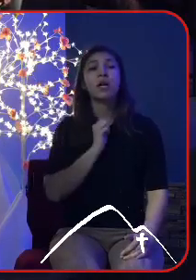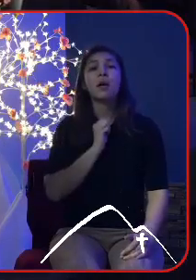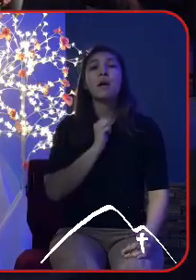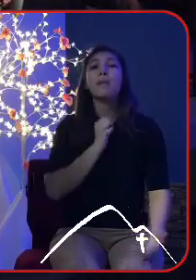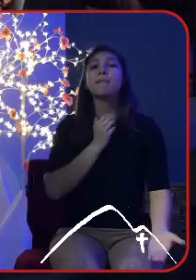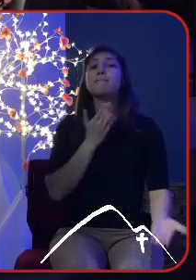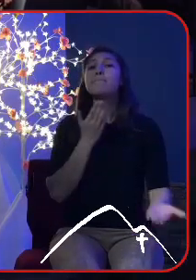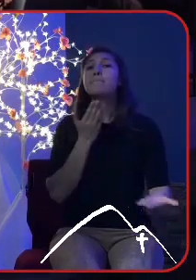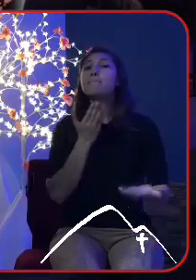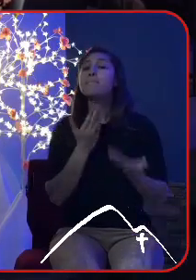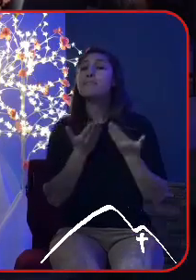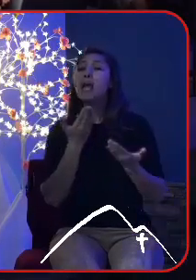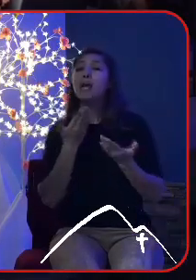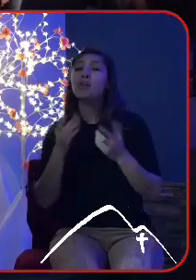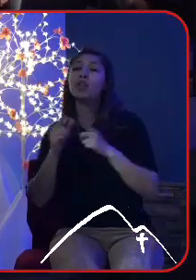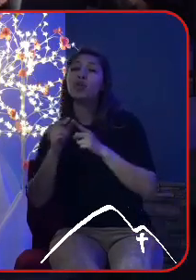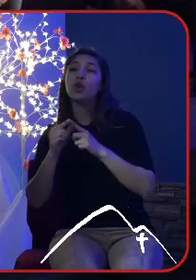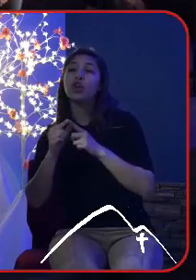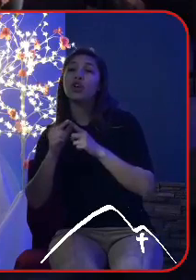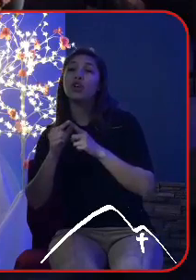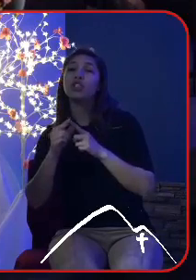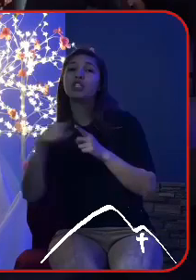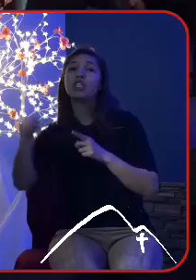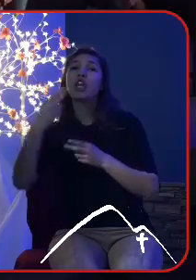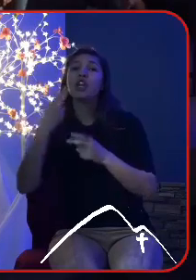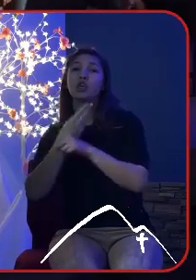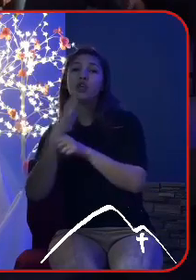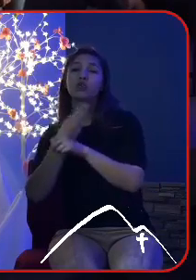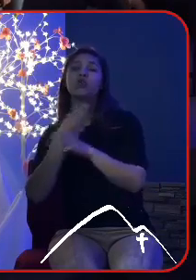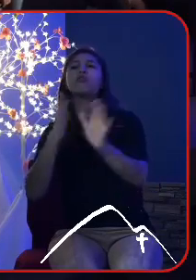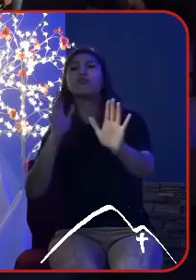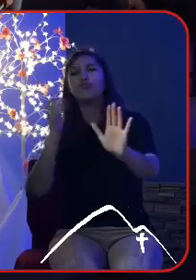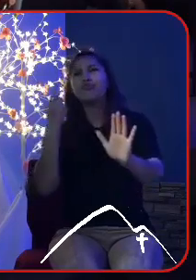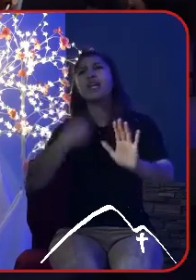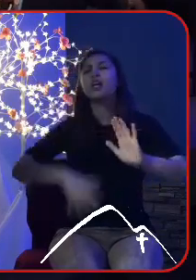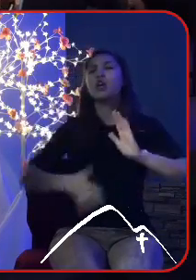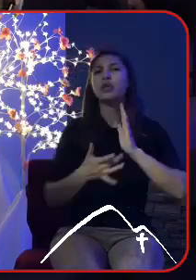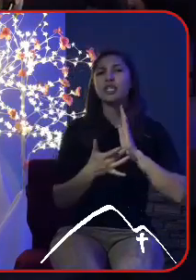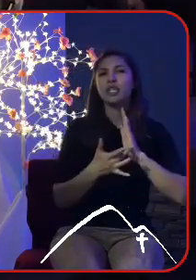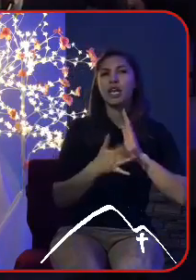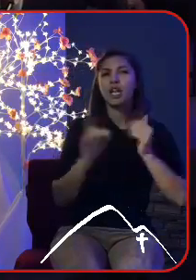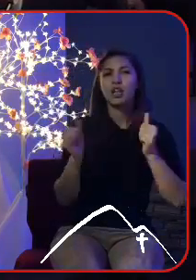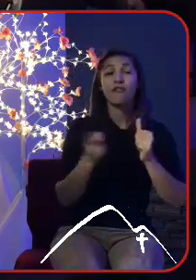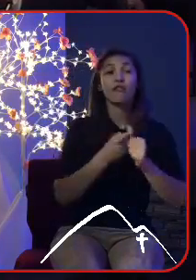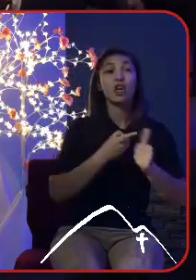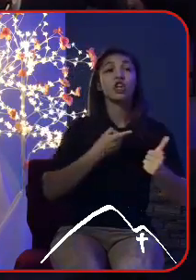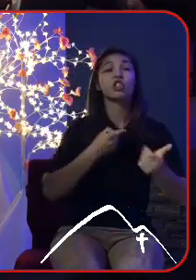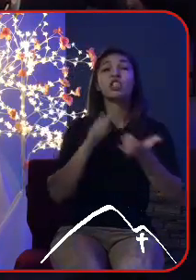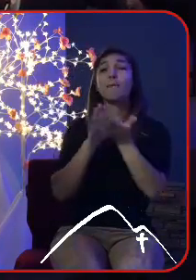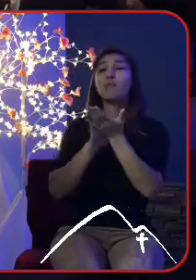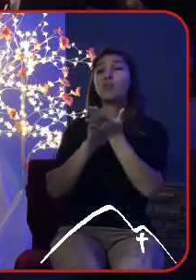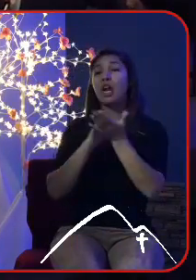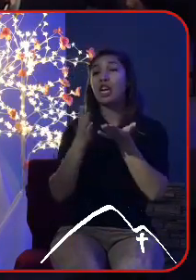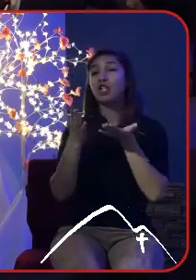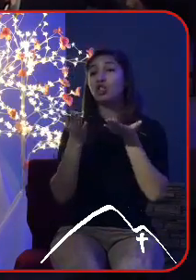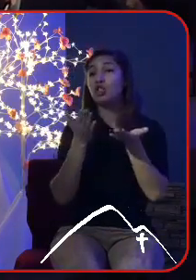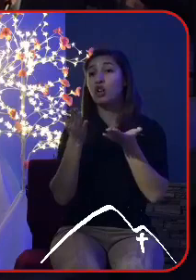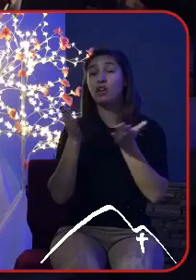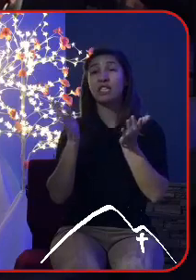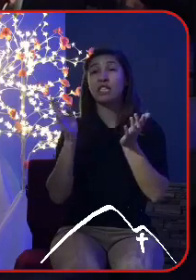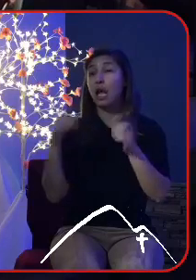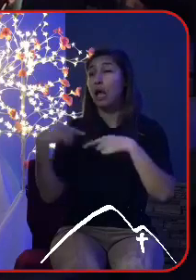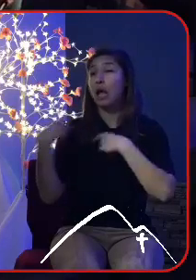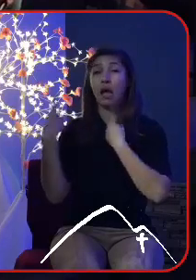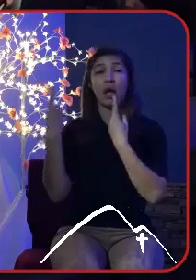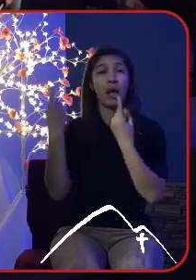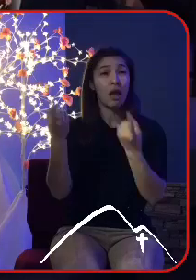they used during that. Technically, the first praise service that ever